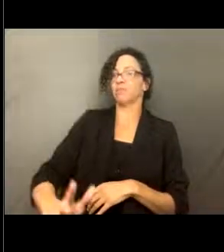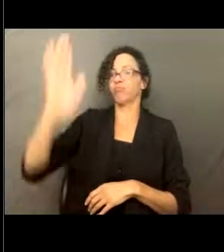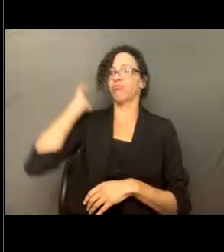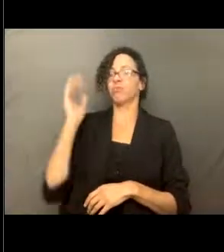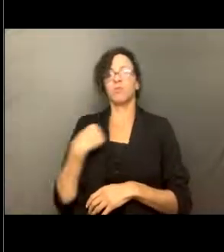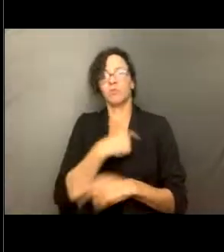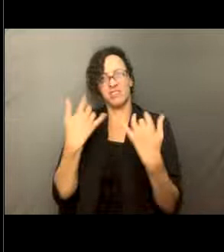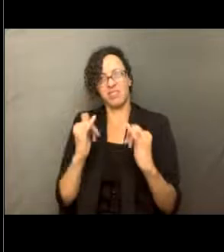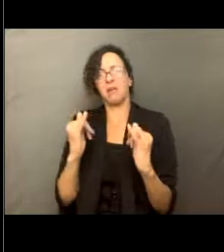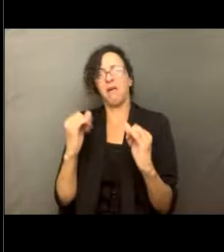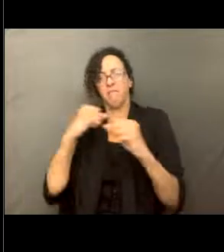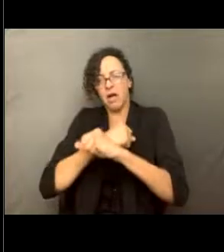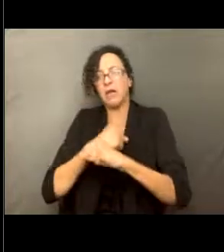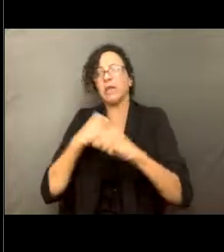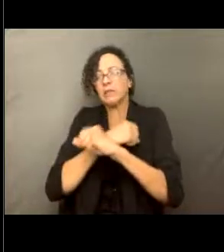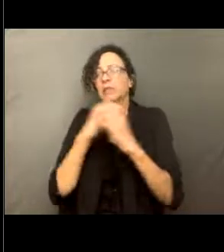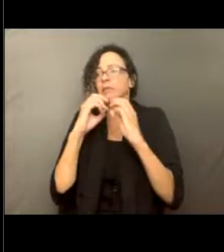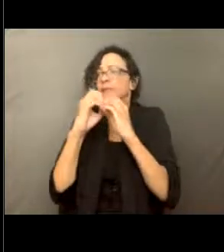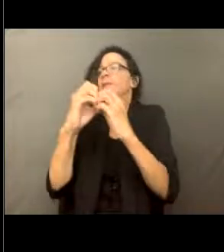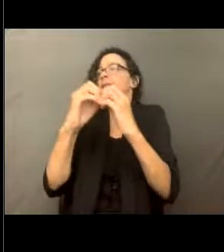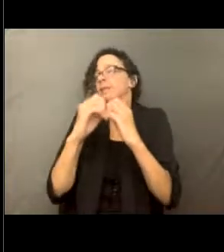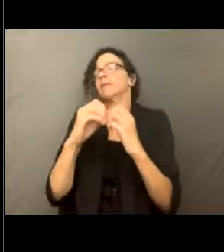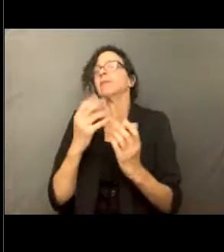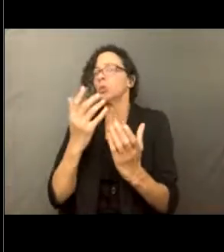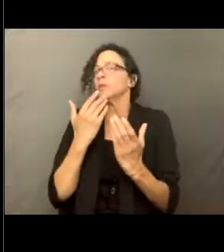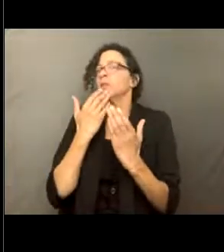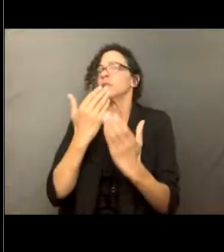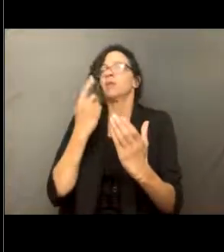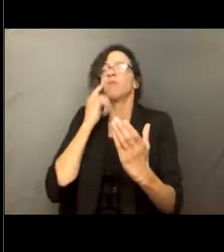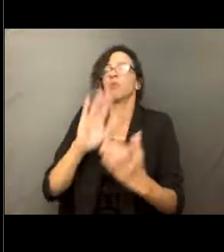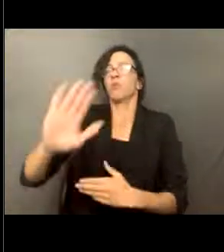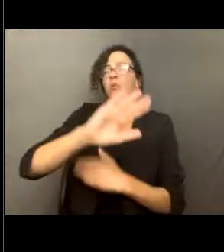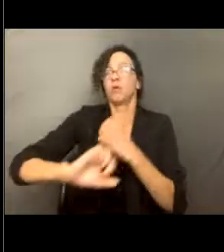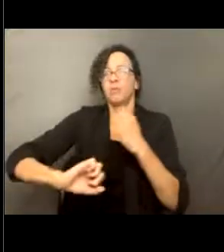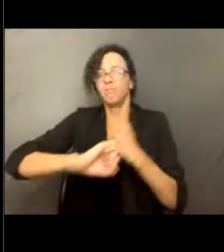the state. And I thank you for your commitments.